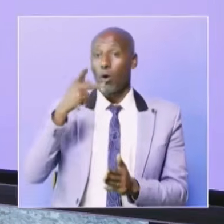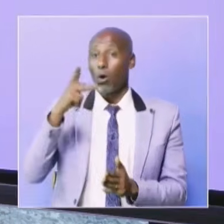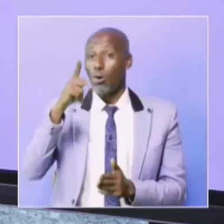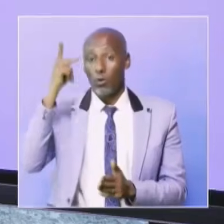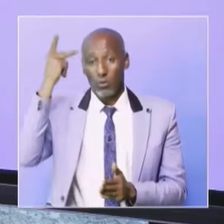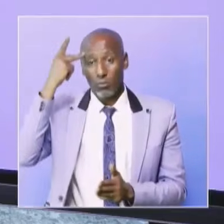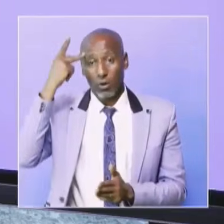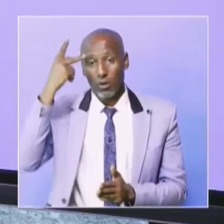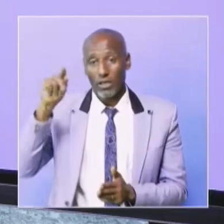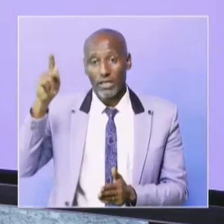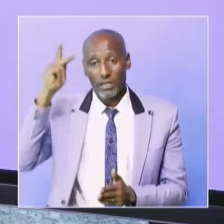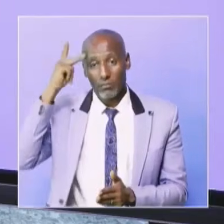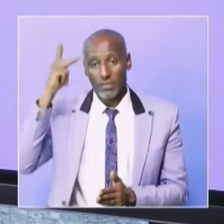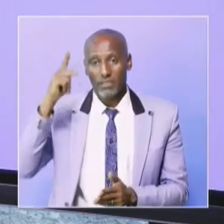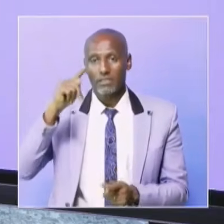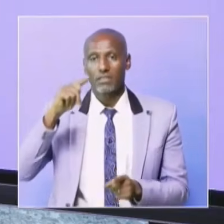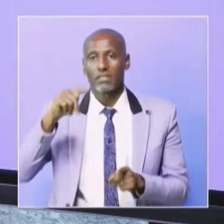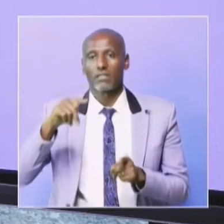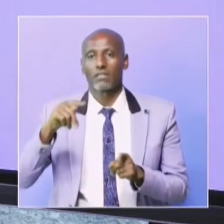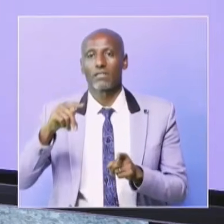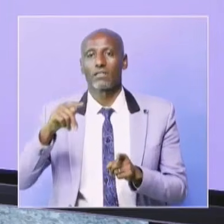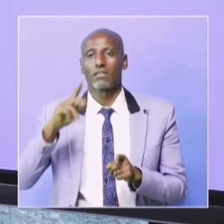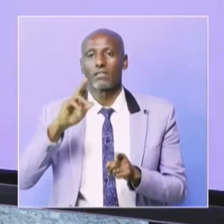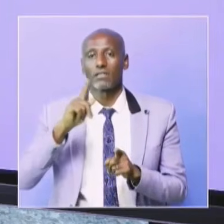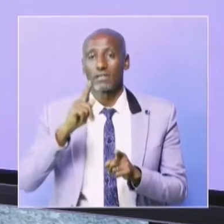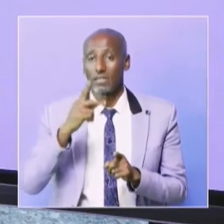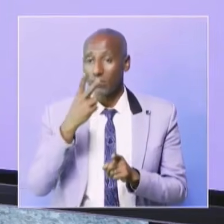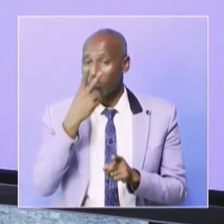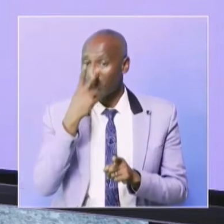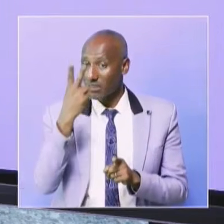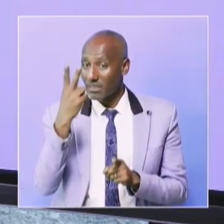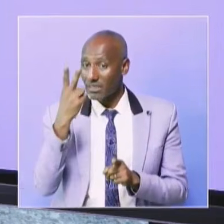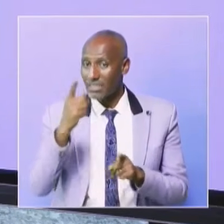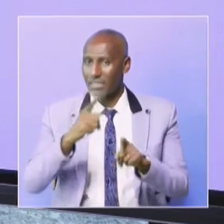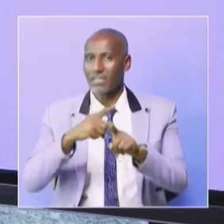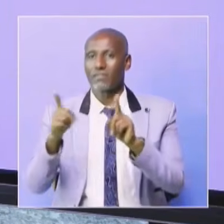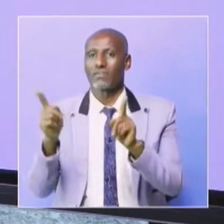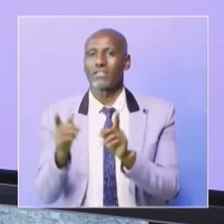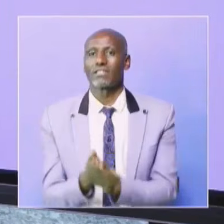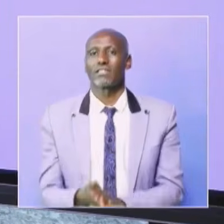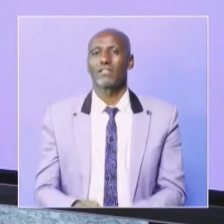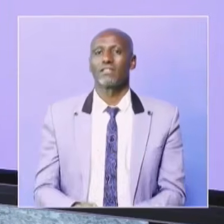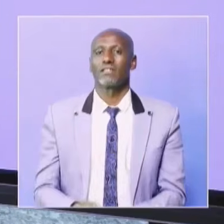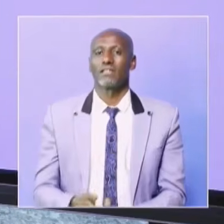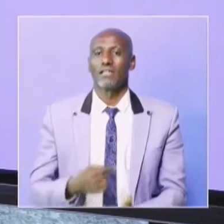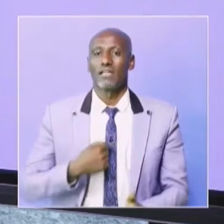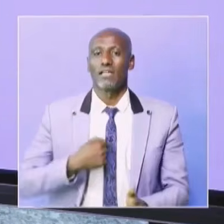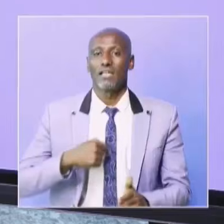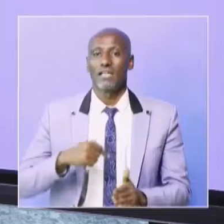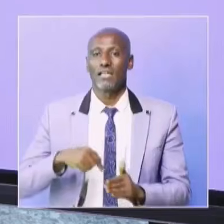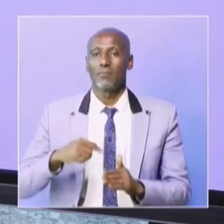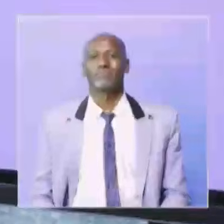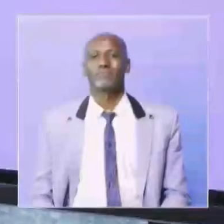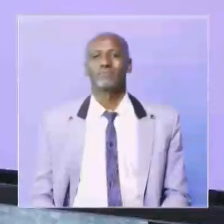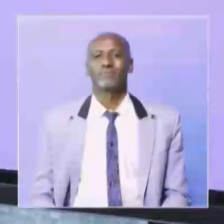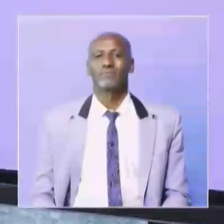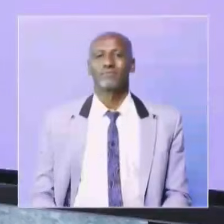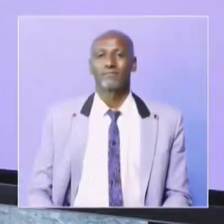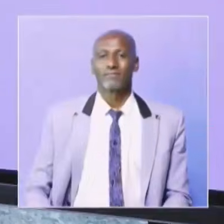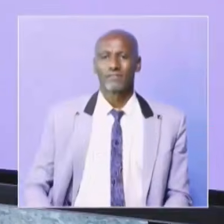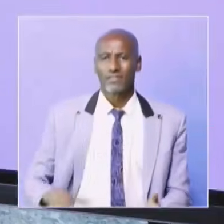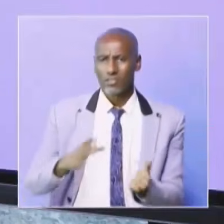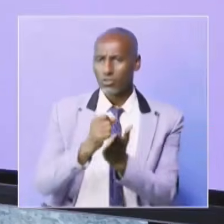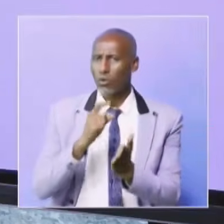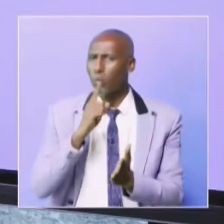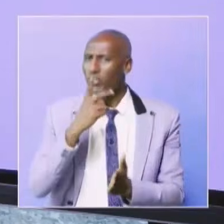it is walk. Can you notice the difference? Let me give you 2 seconds. So what